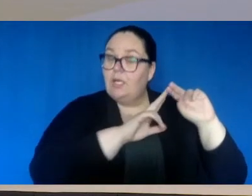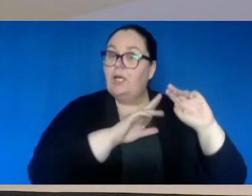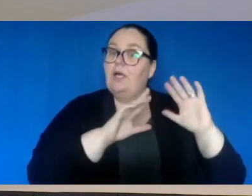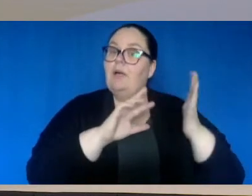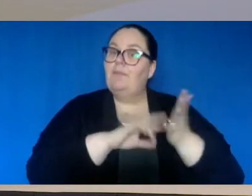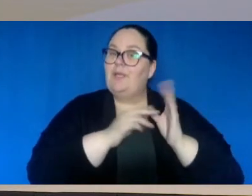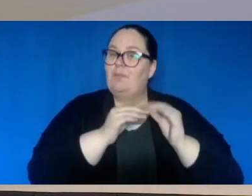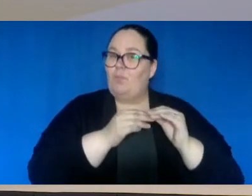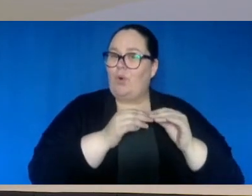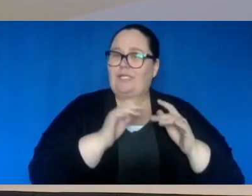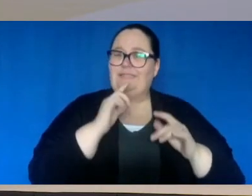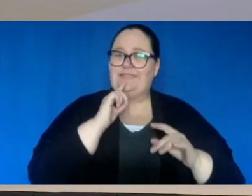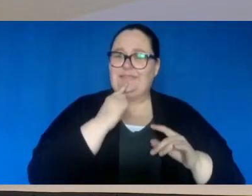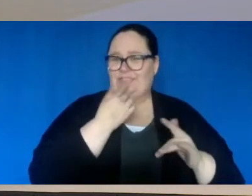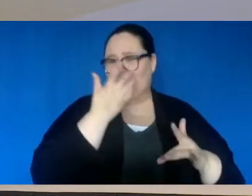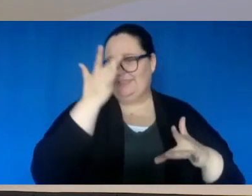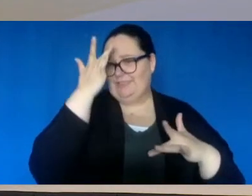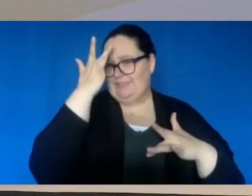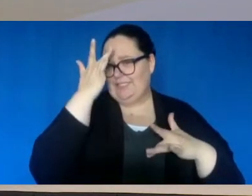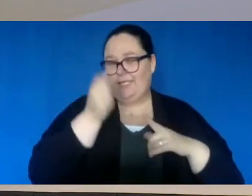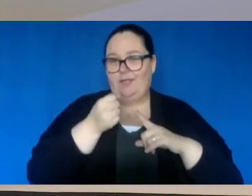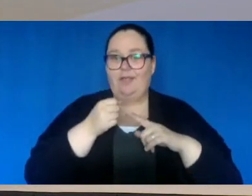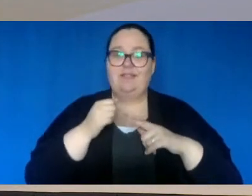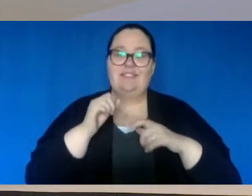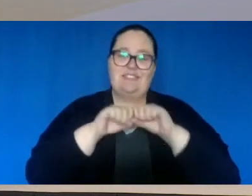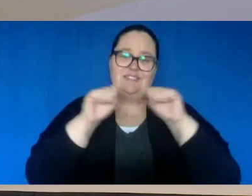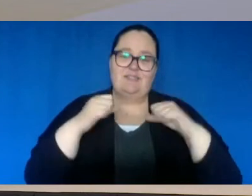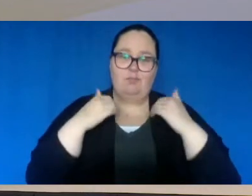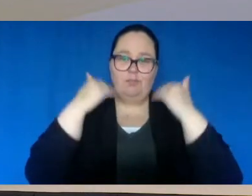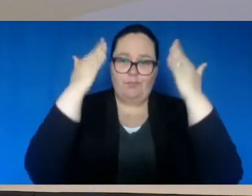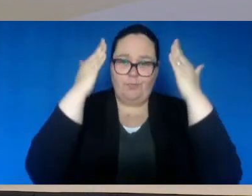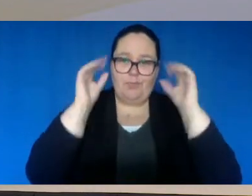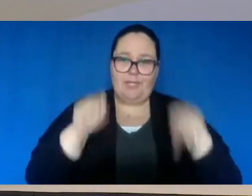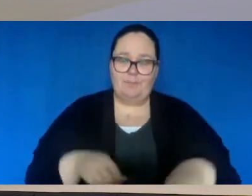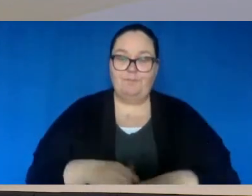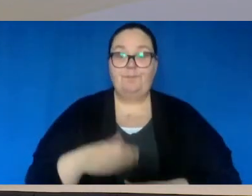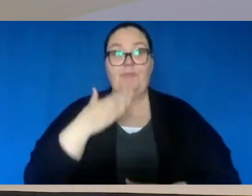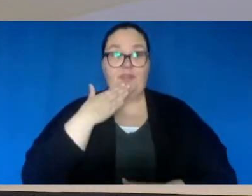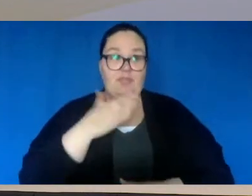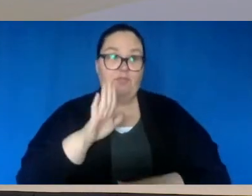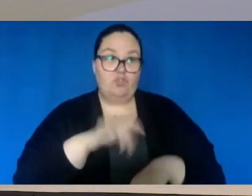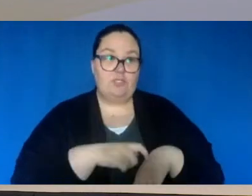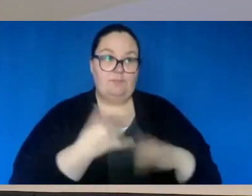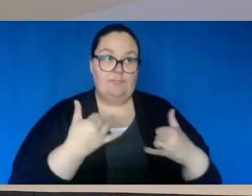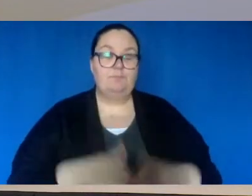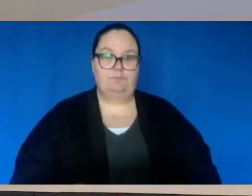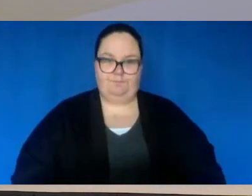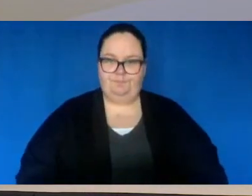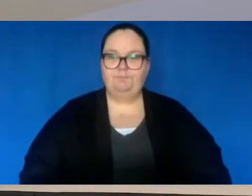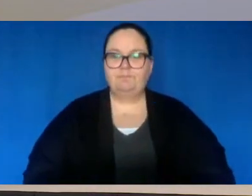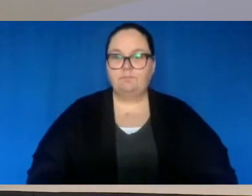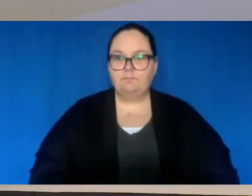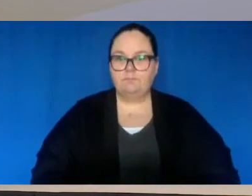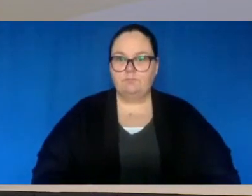illness that really impacts the system. Thank you so much You're for your welcome. time today. Welcome, Louise.